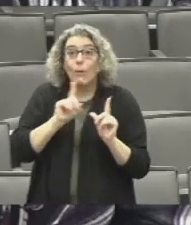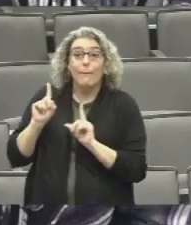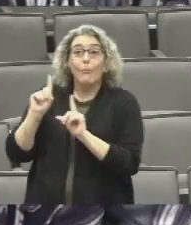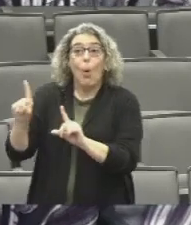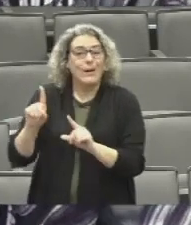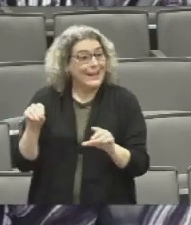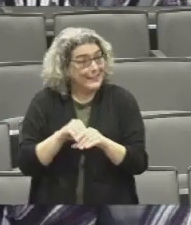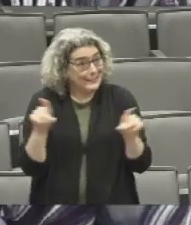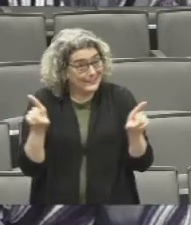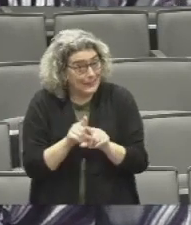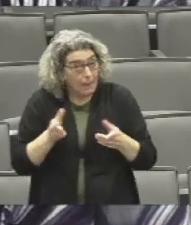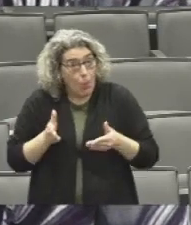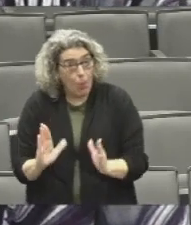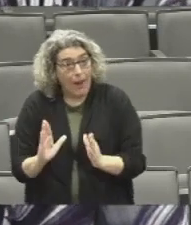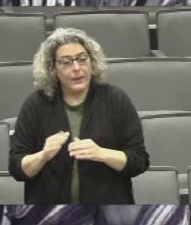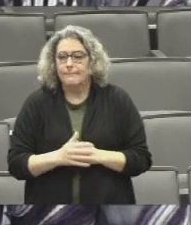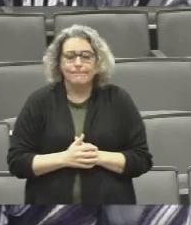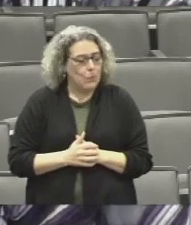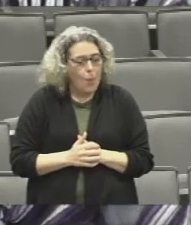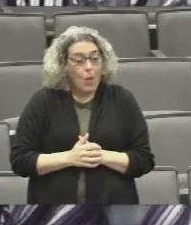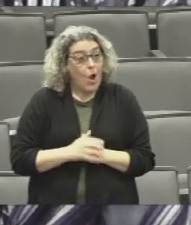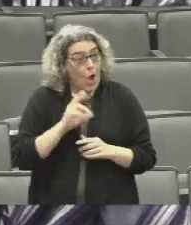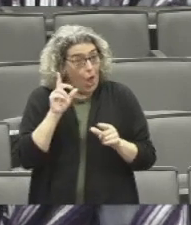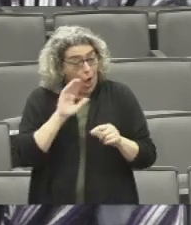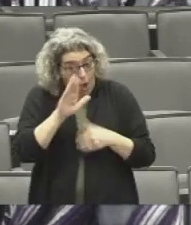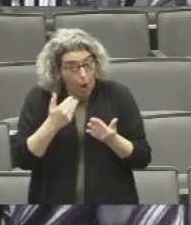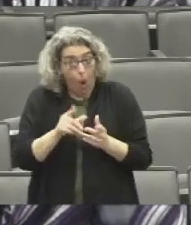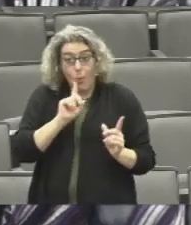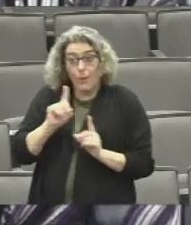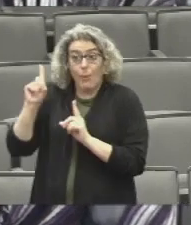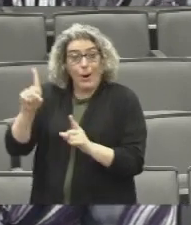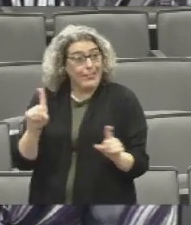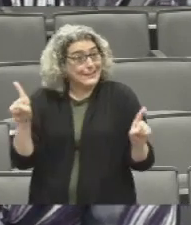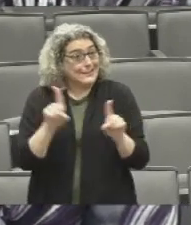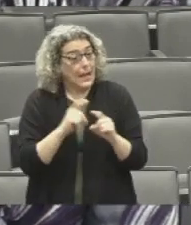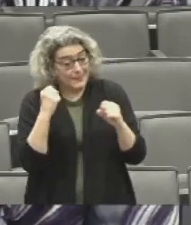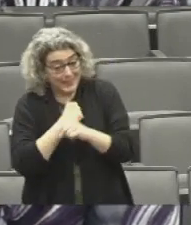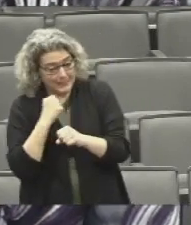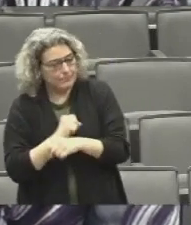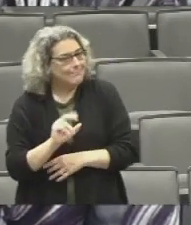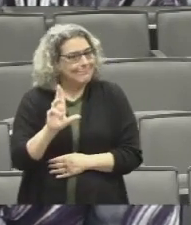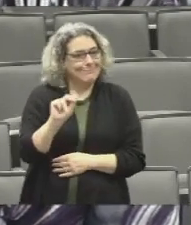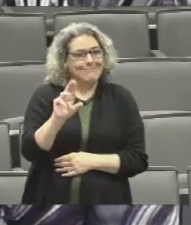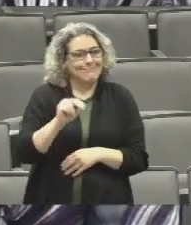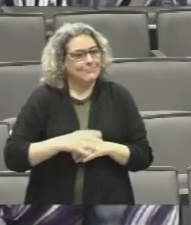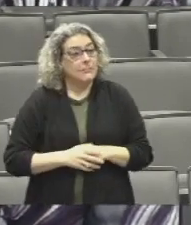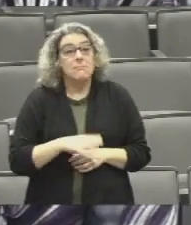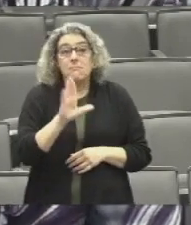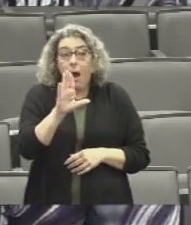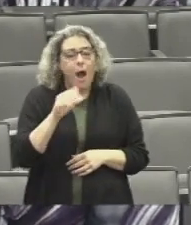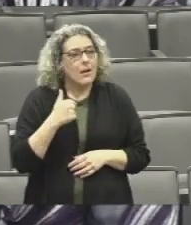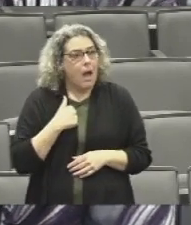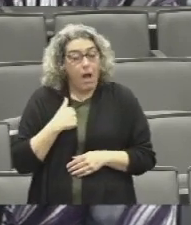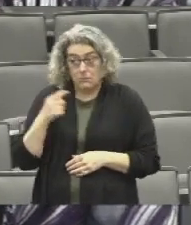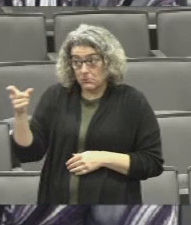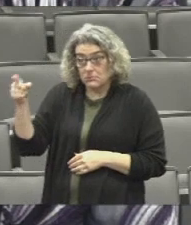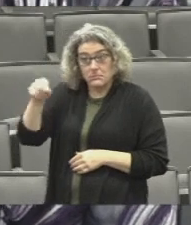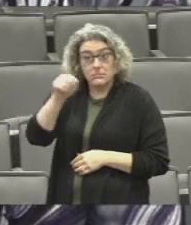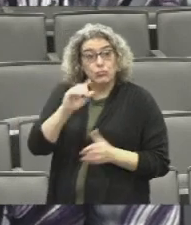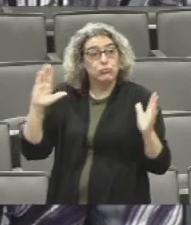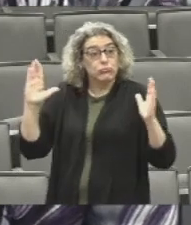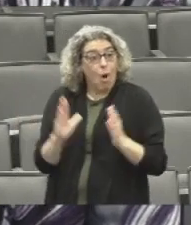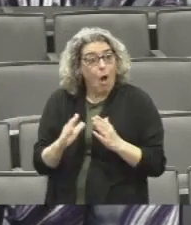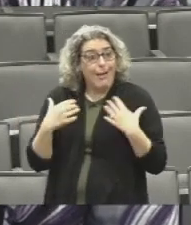way and are reporting the same variables. And I have to say, I have to give credit to some of the smaller health departments who have had